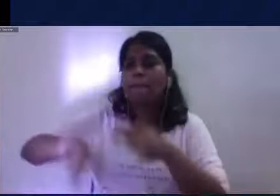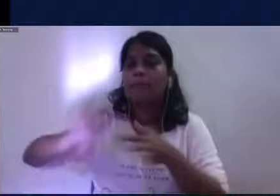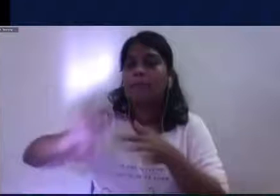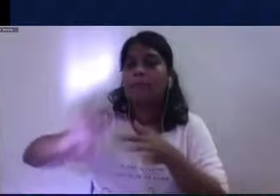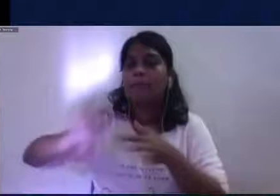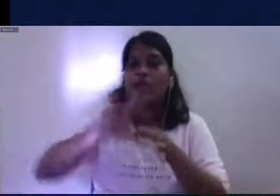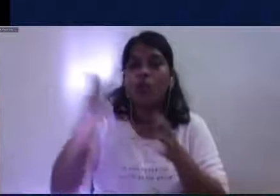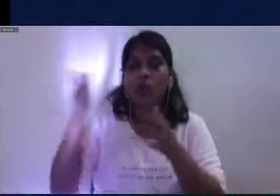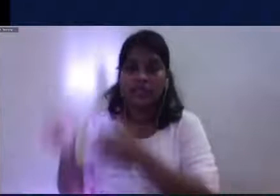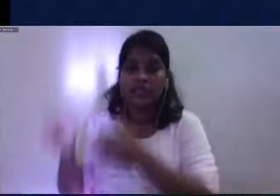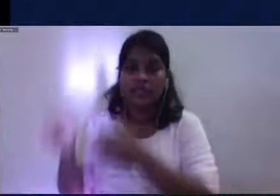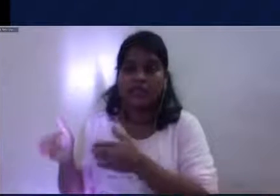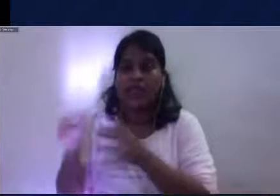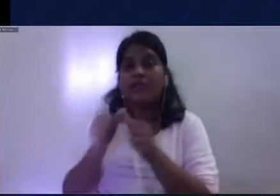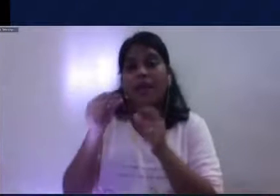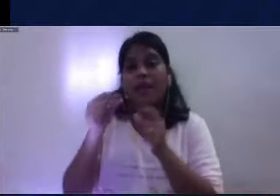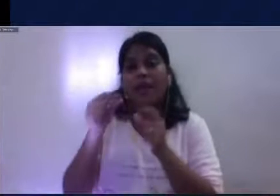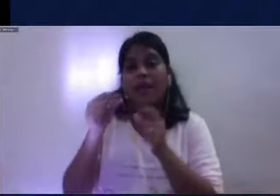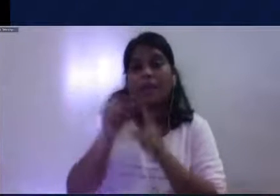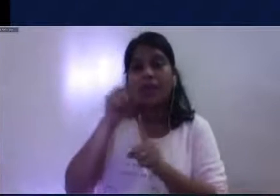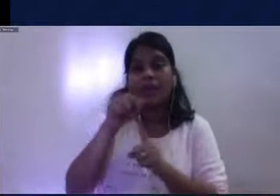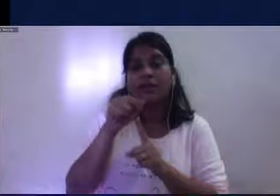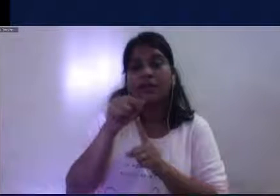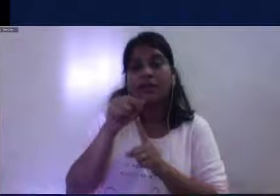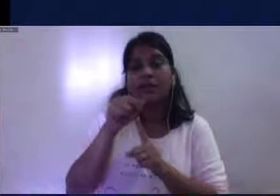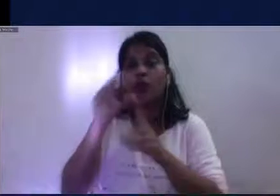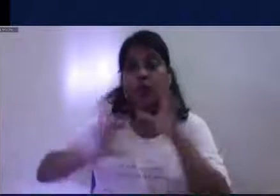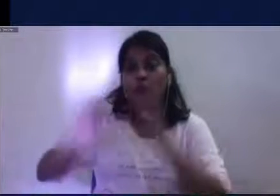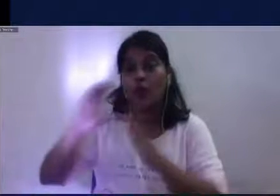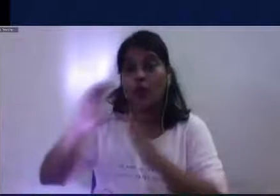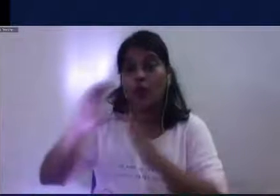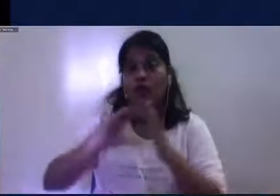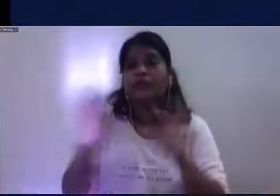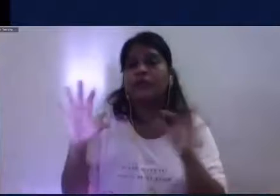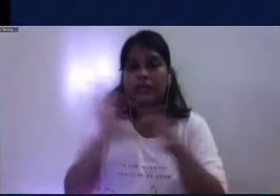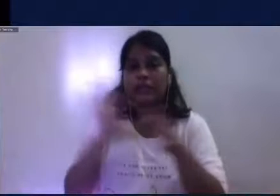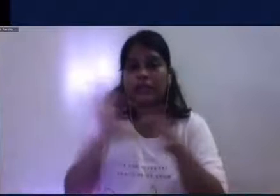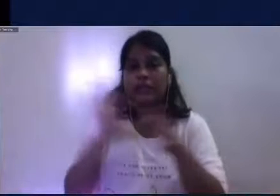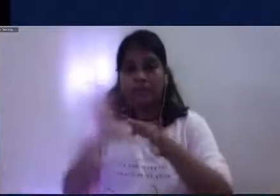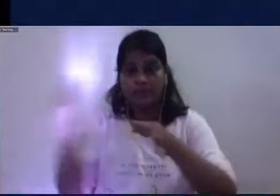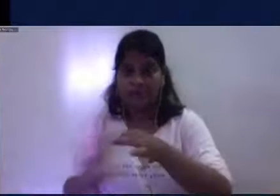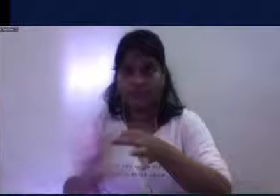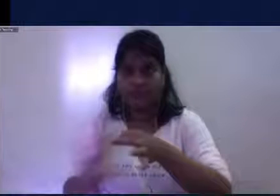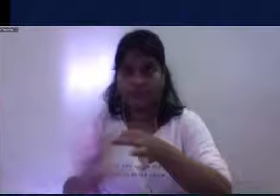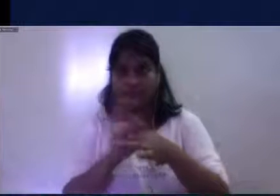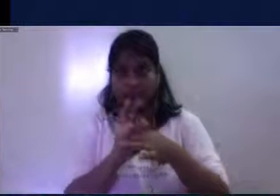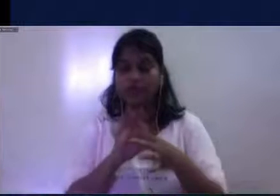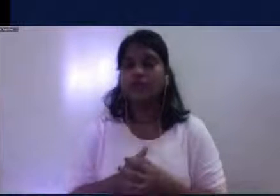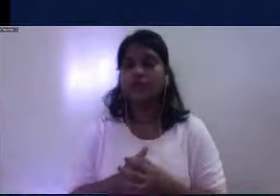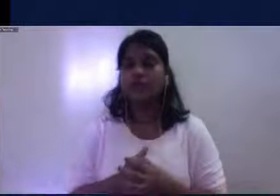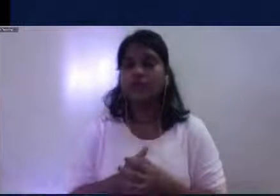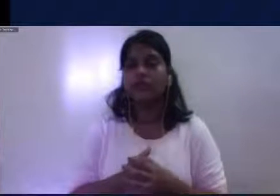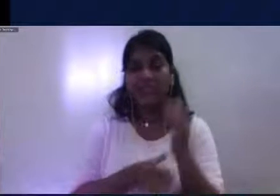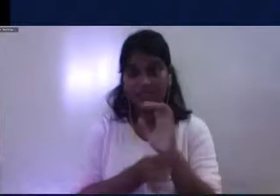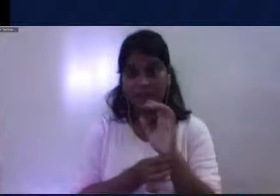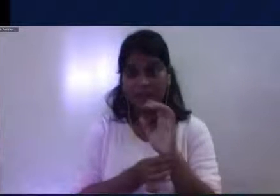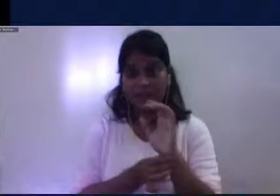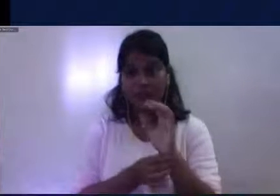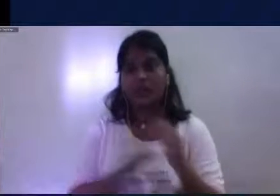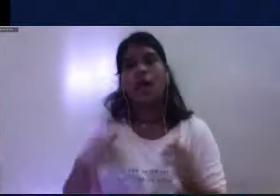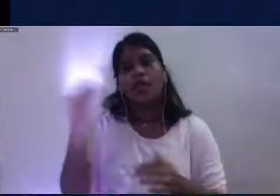side will have an API, application programming interface, which will connect with this wristband. And on the other